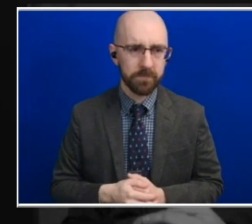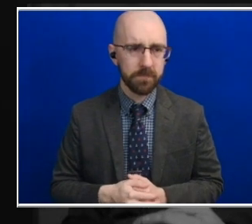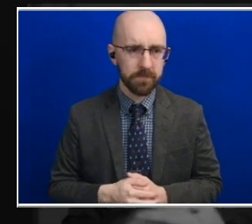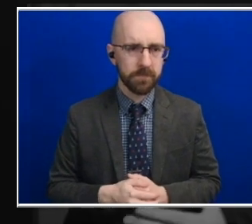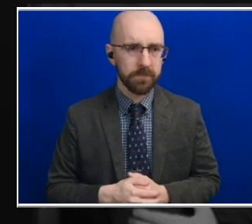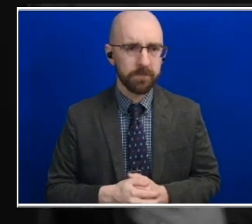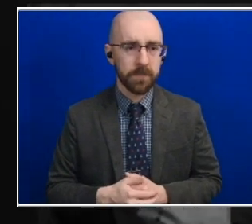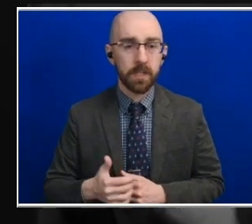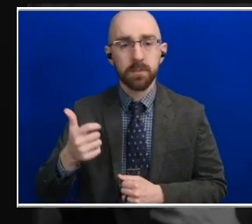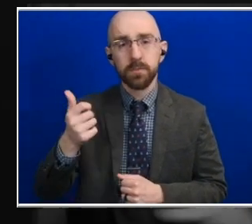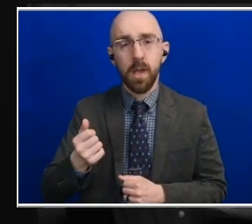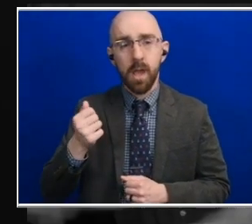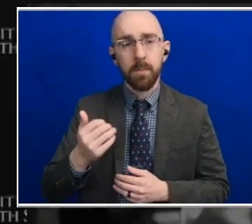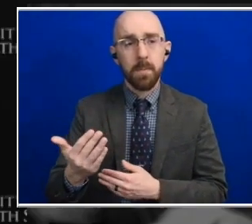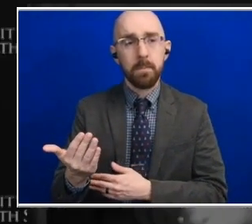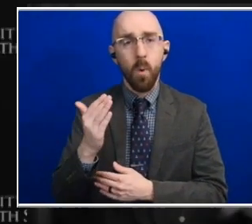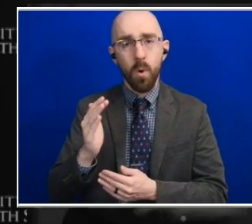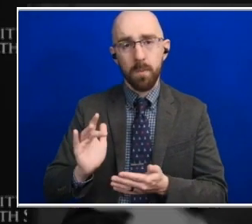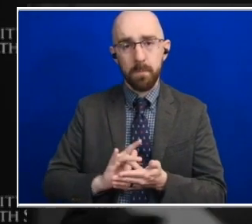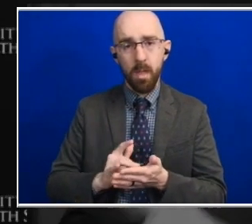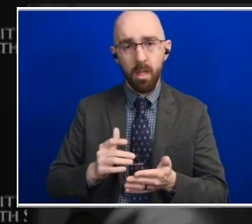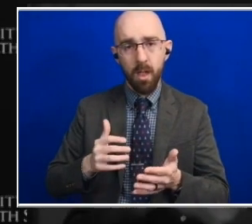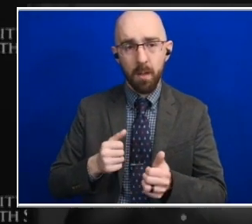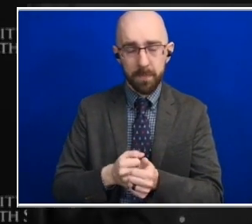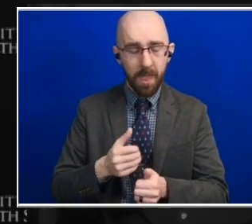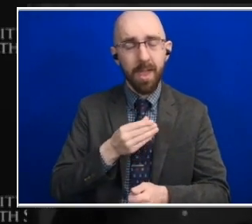Subscribe to our morning medical update and Open